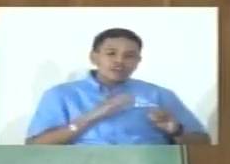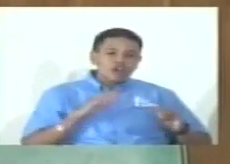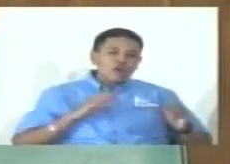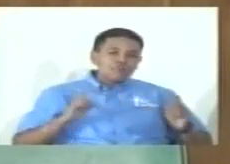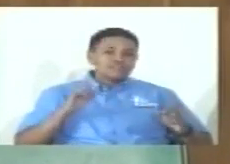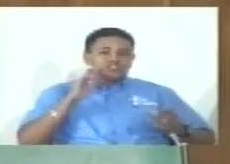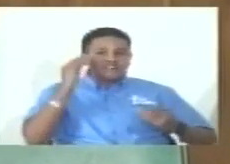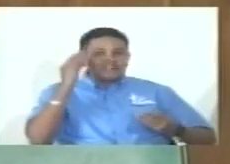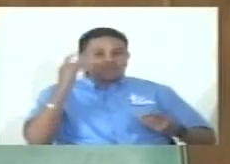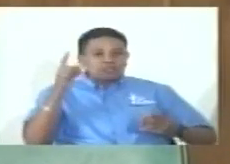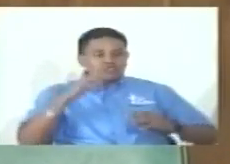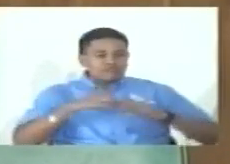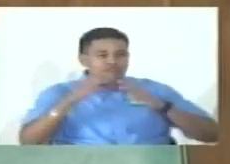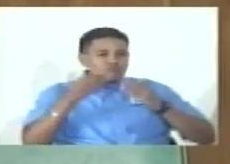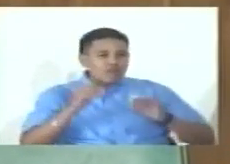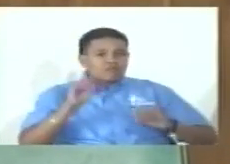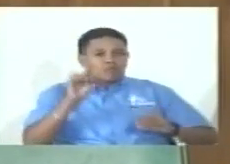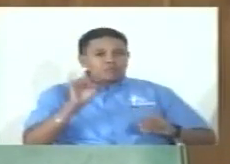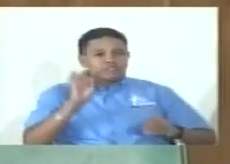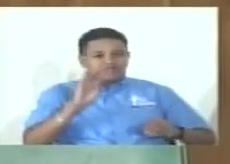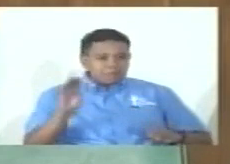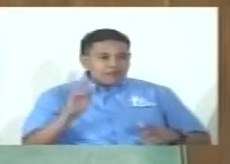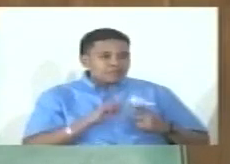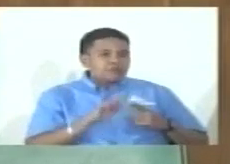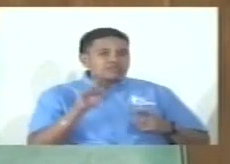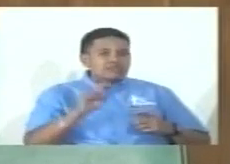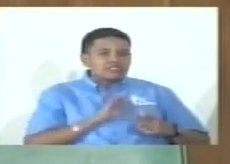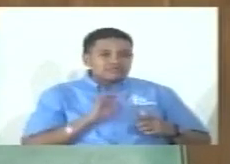Information and the necessary staffing.